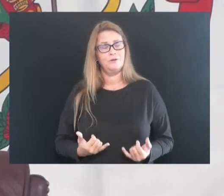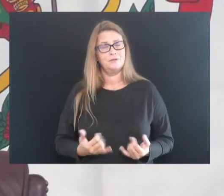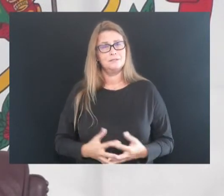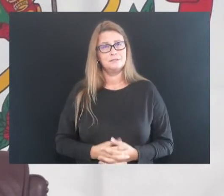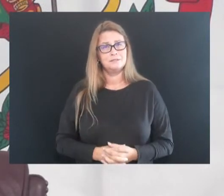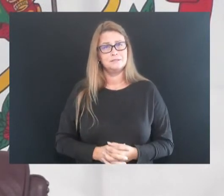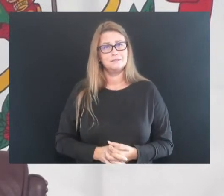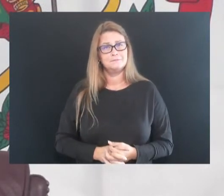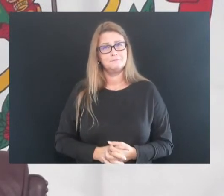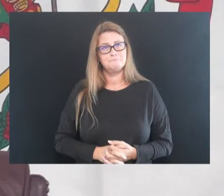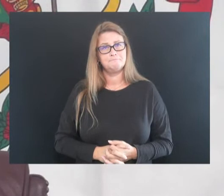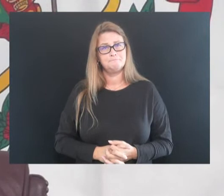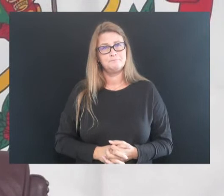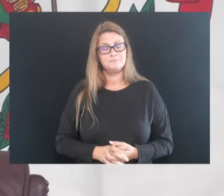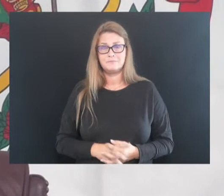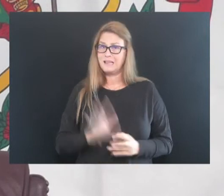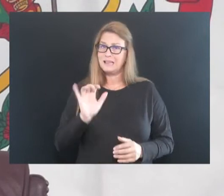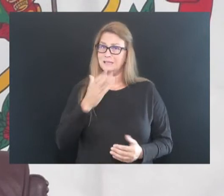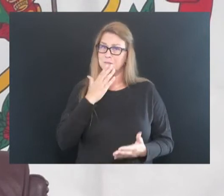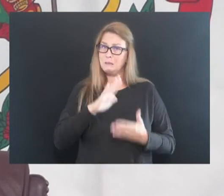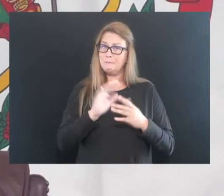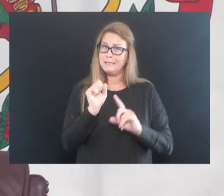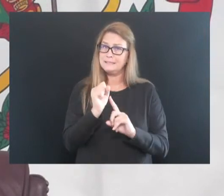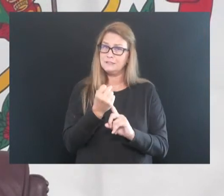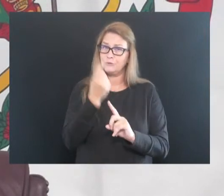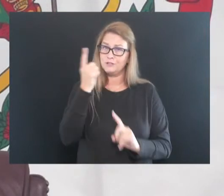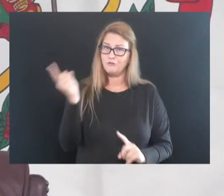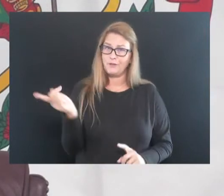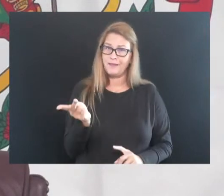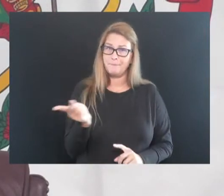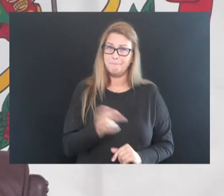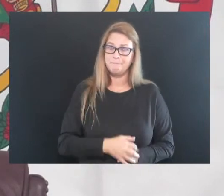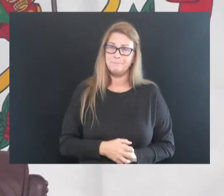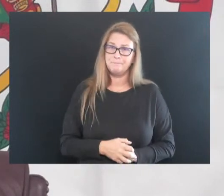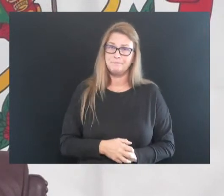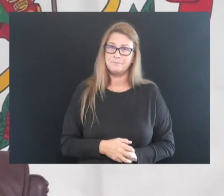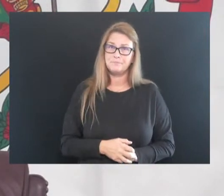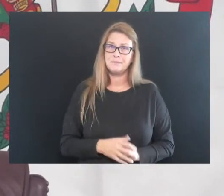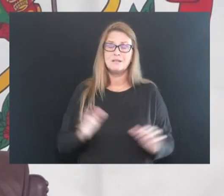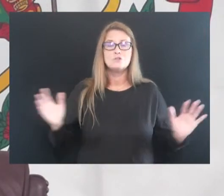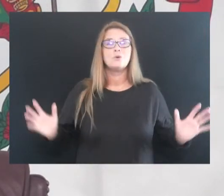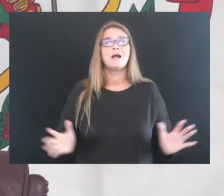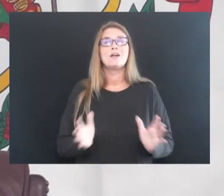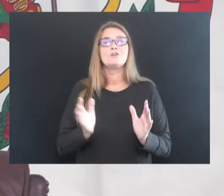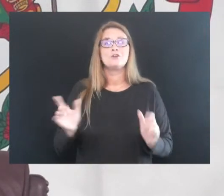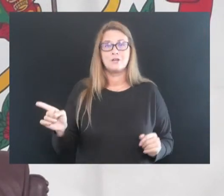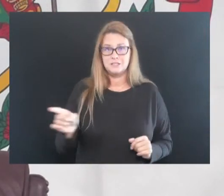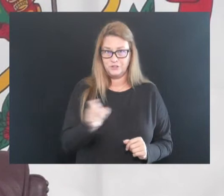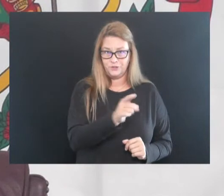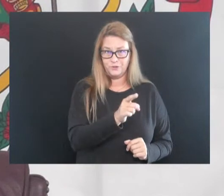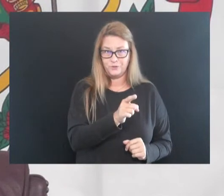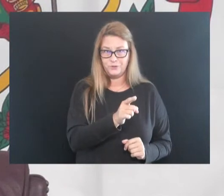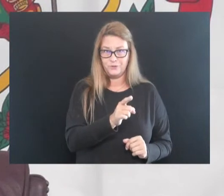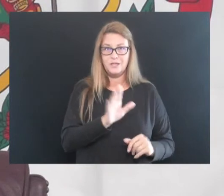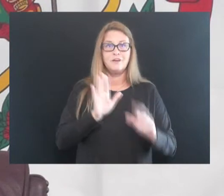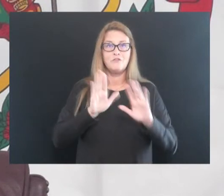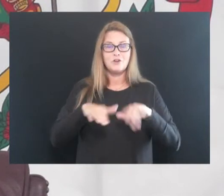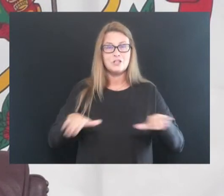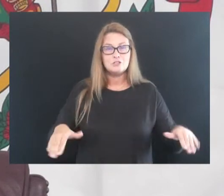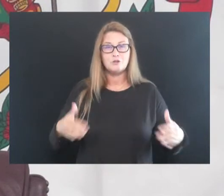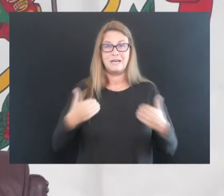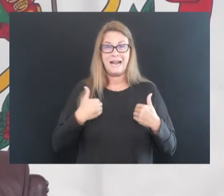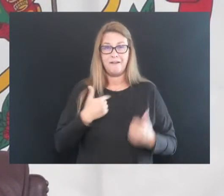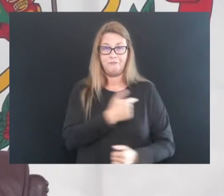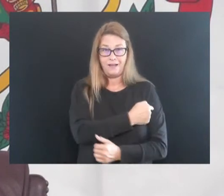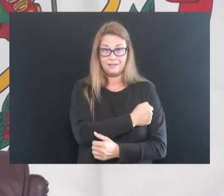world it could be any worse. And so I encourage you with all in me for our kids to get